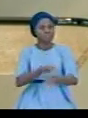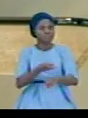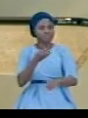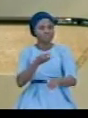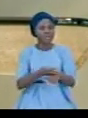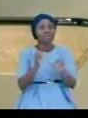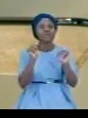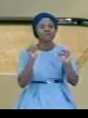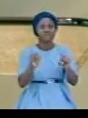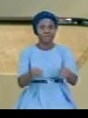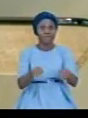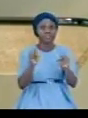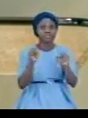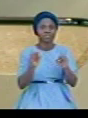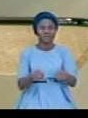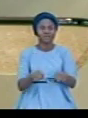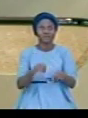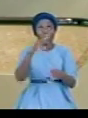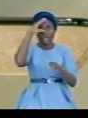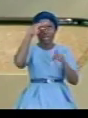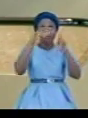make impossibility.